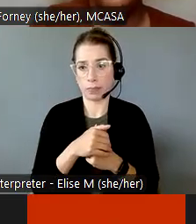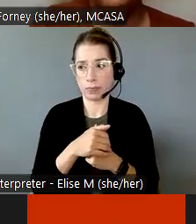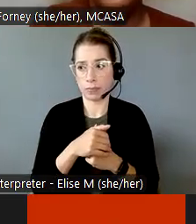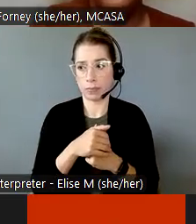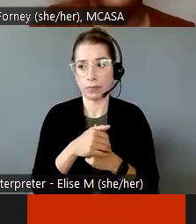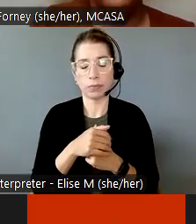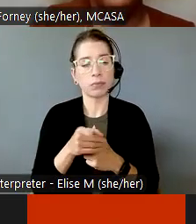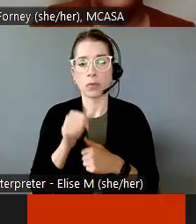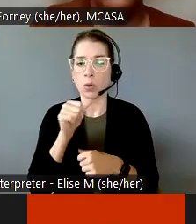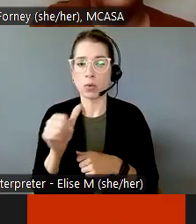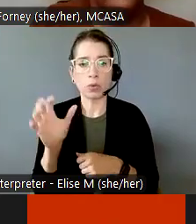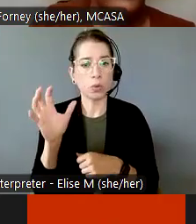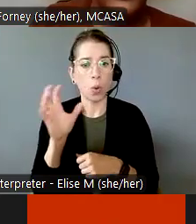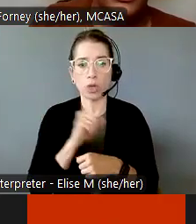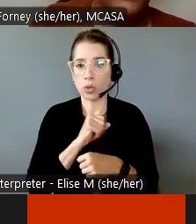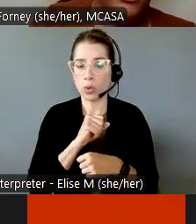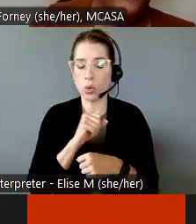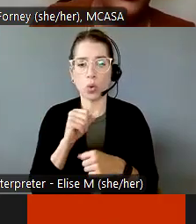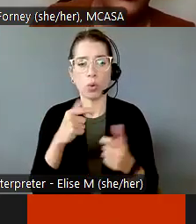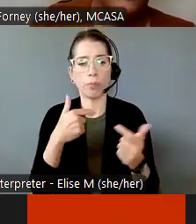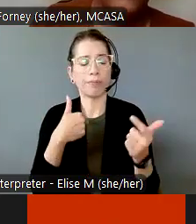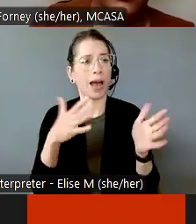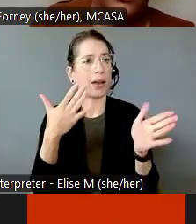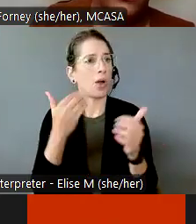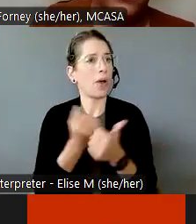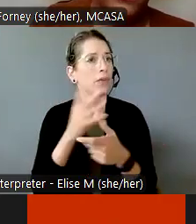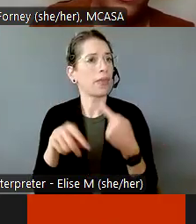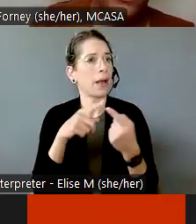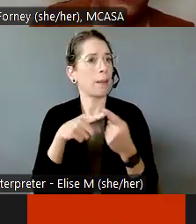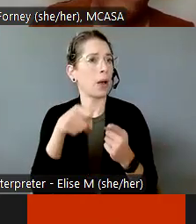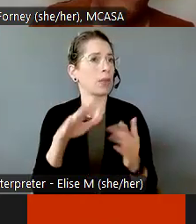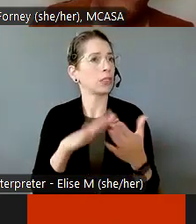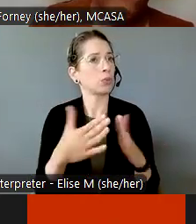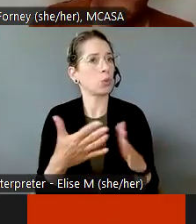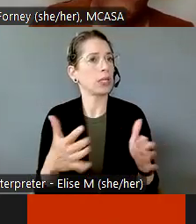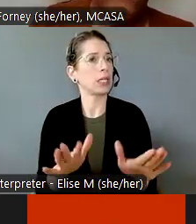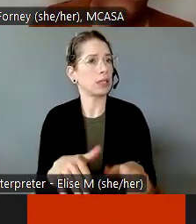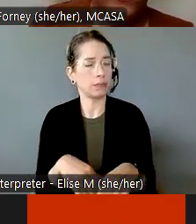Don't assume that you know everything about one community,